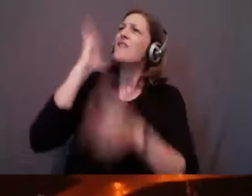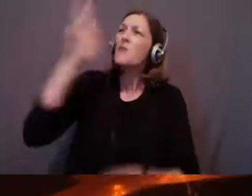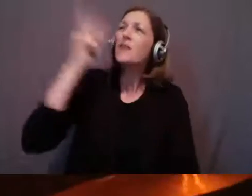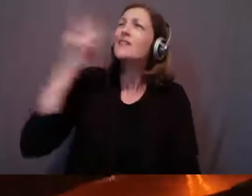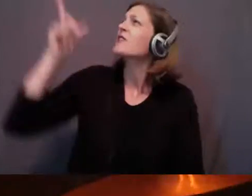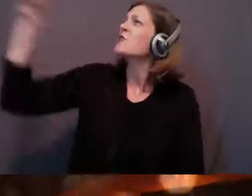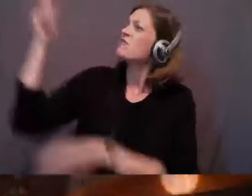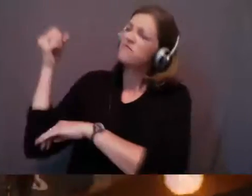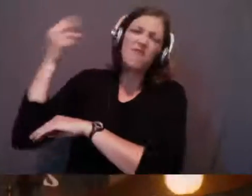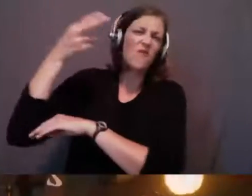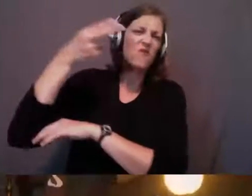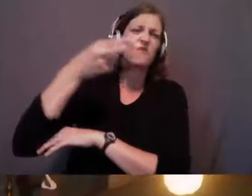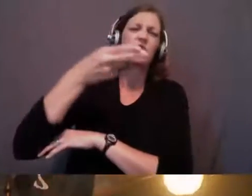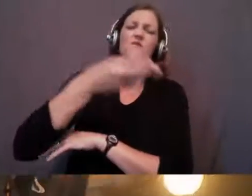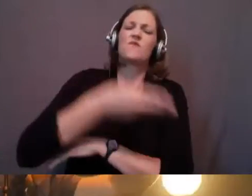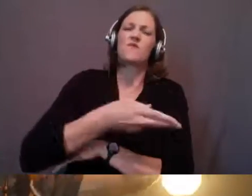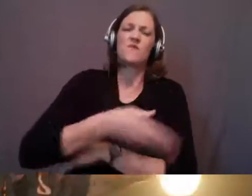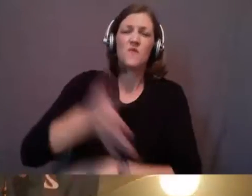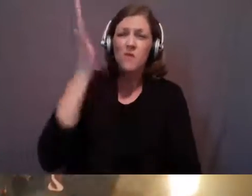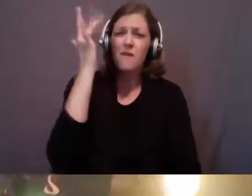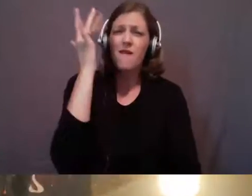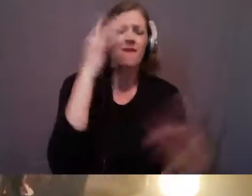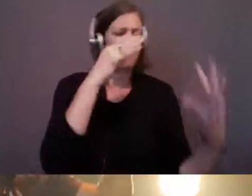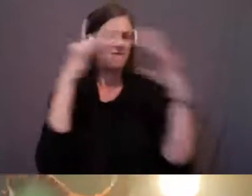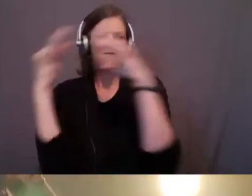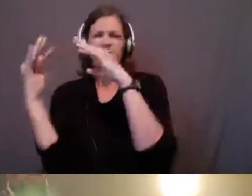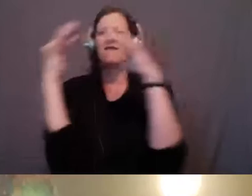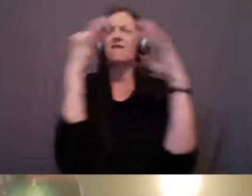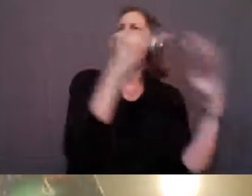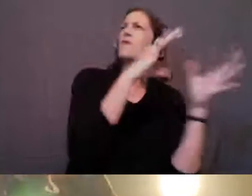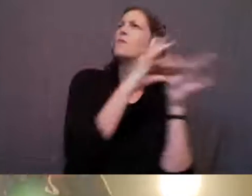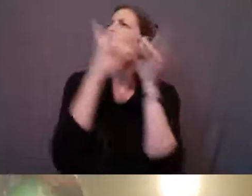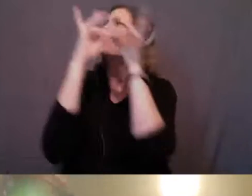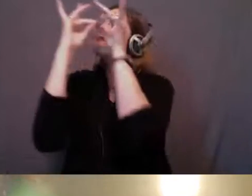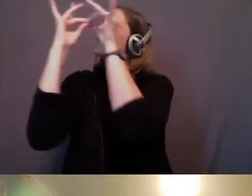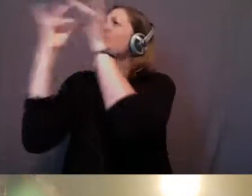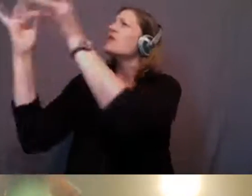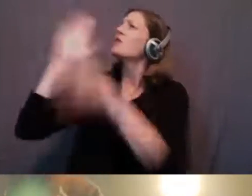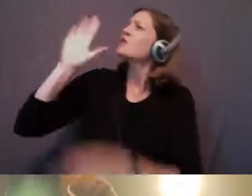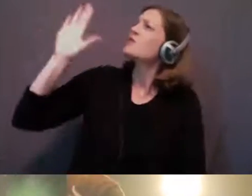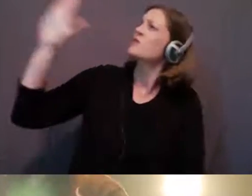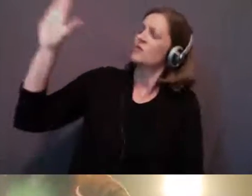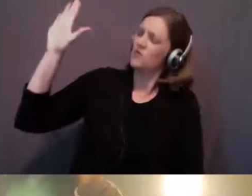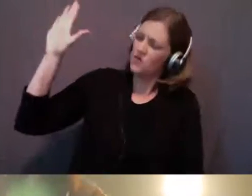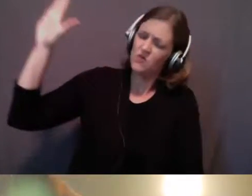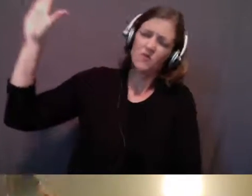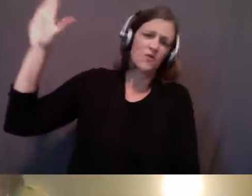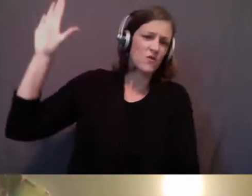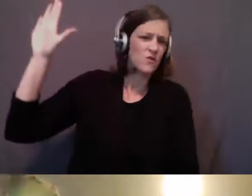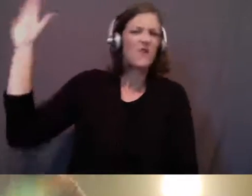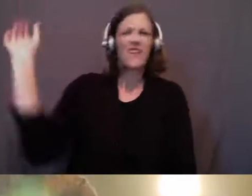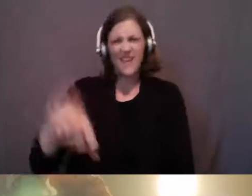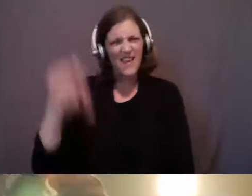gonna see a victory. For the battle belongs to you, Lord. Yes,